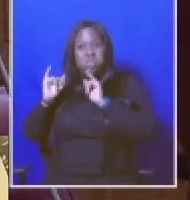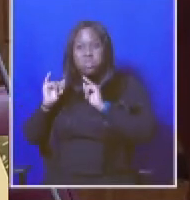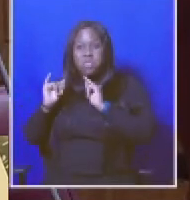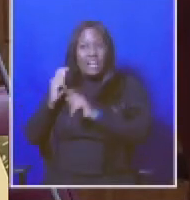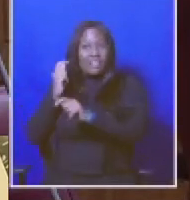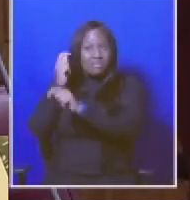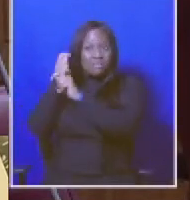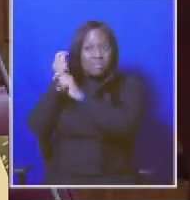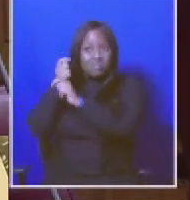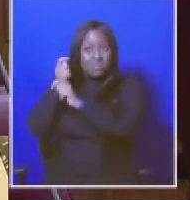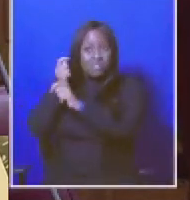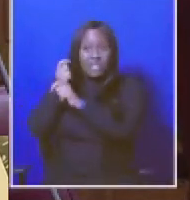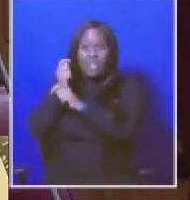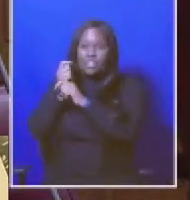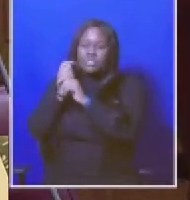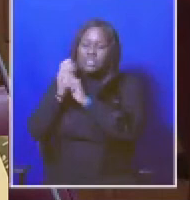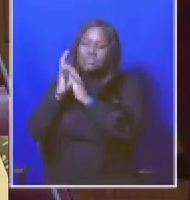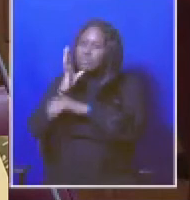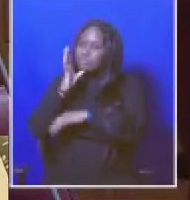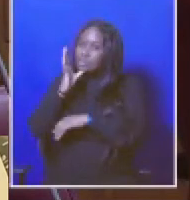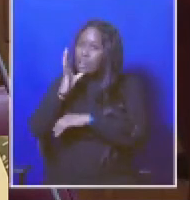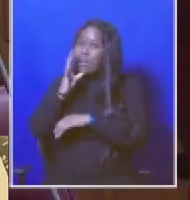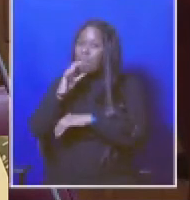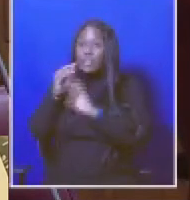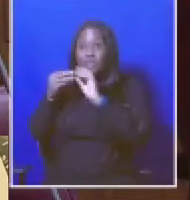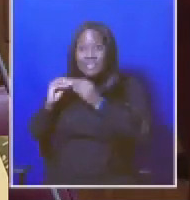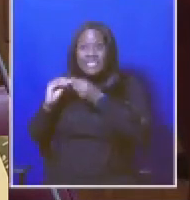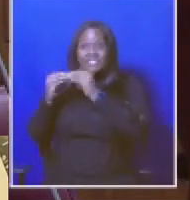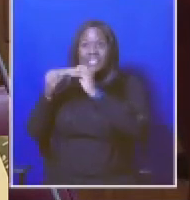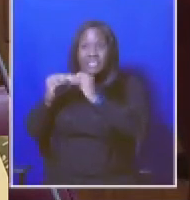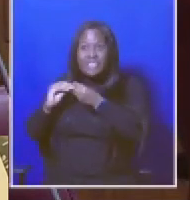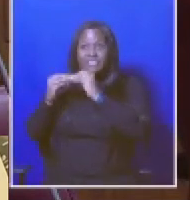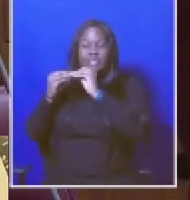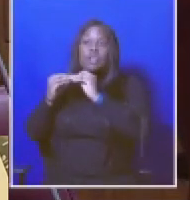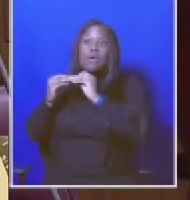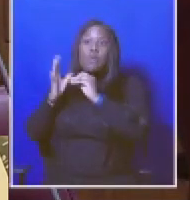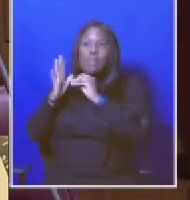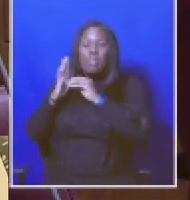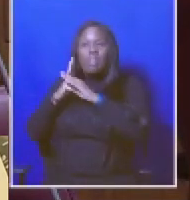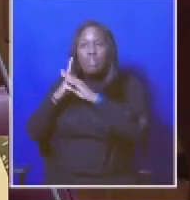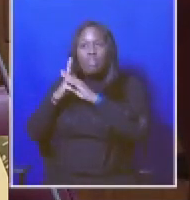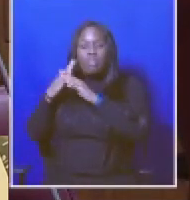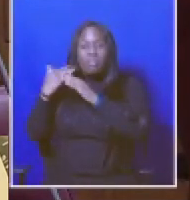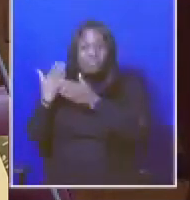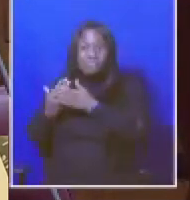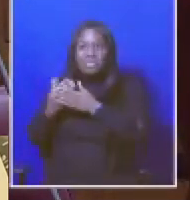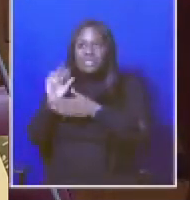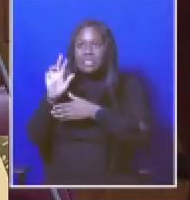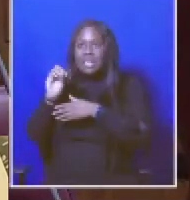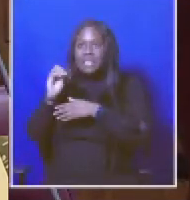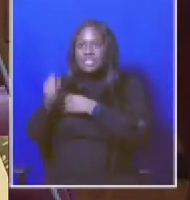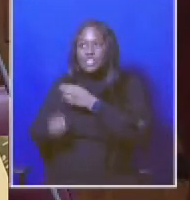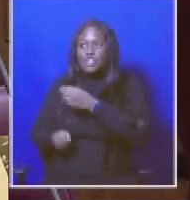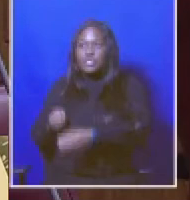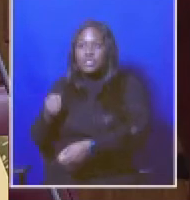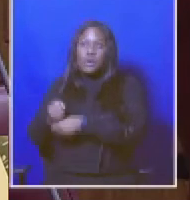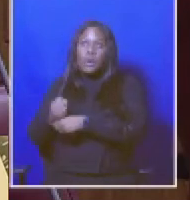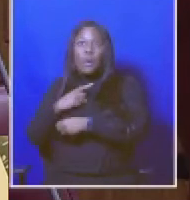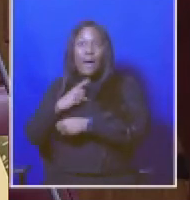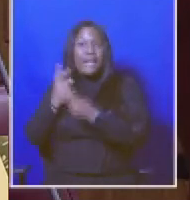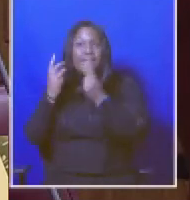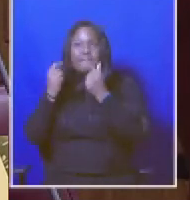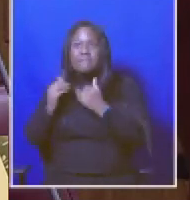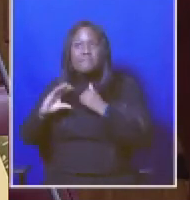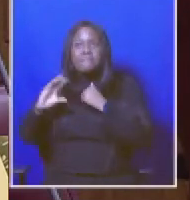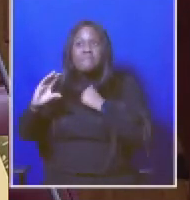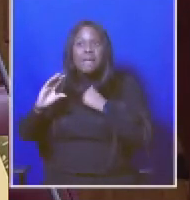settlement backlog, given the current fiscal allocations. I would like to know how you will